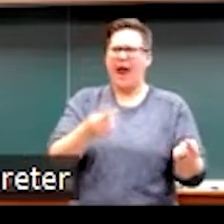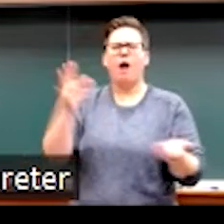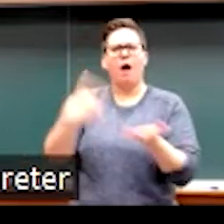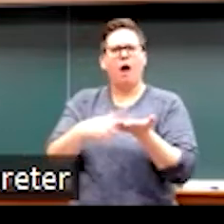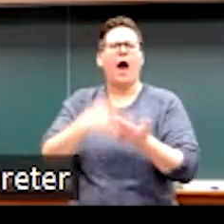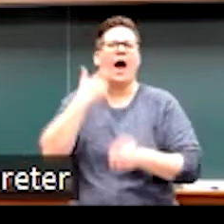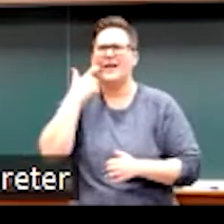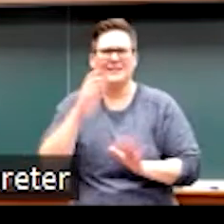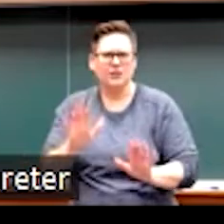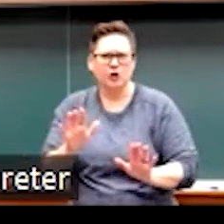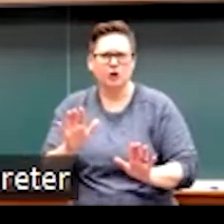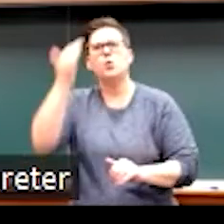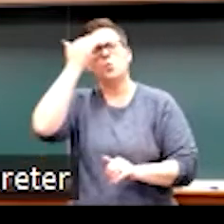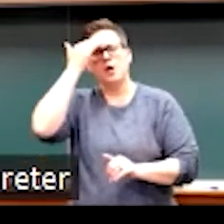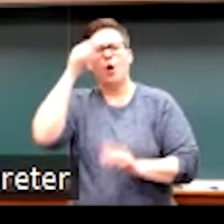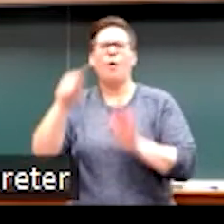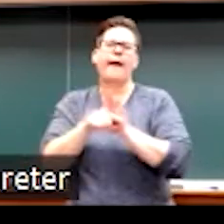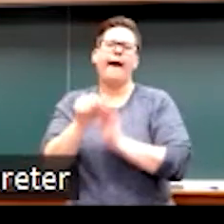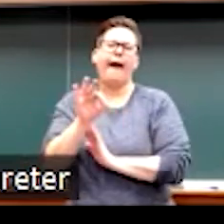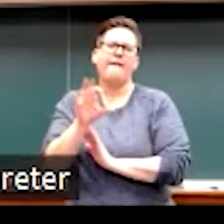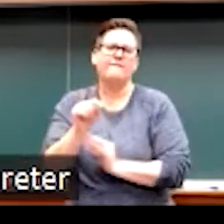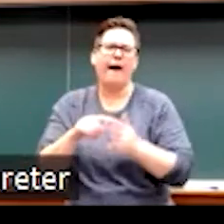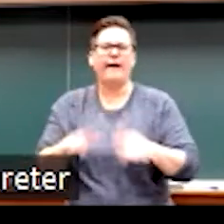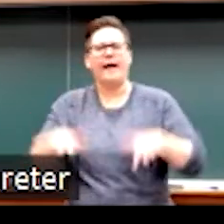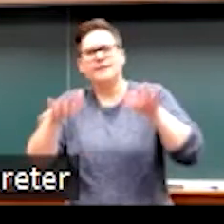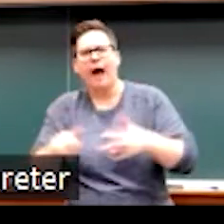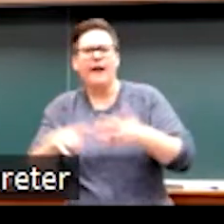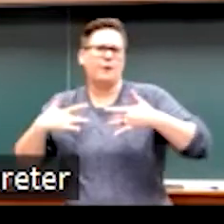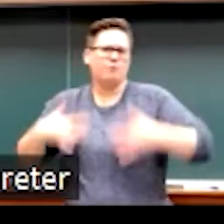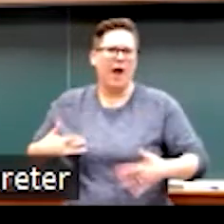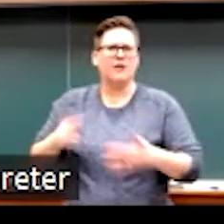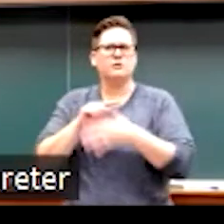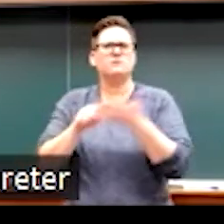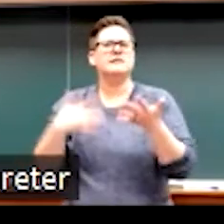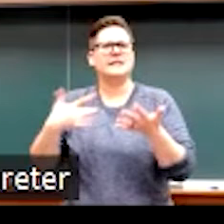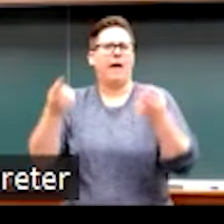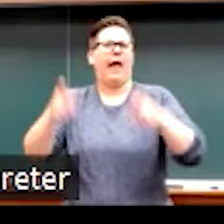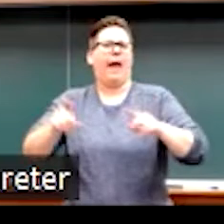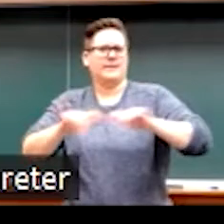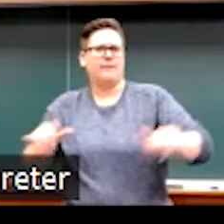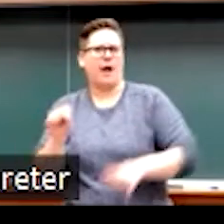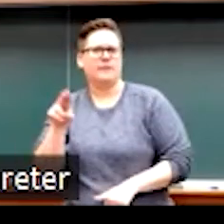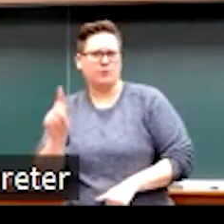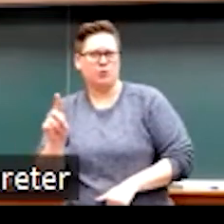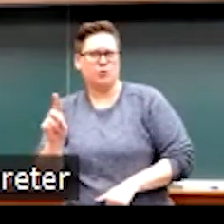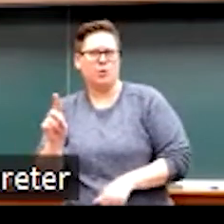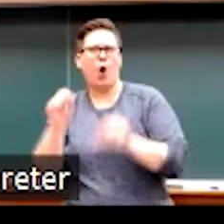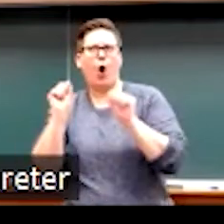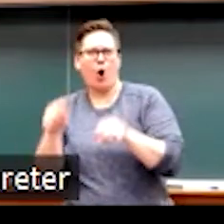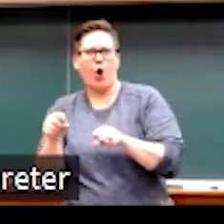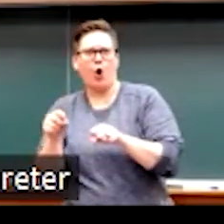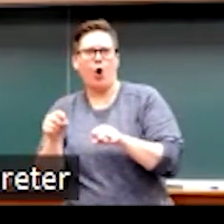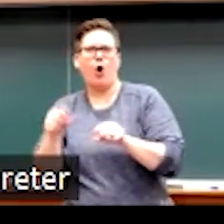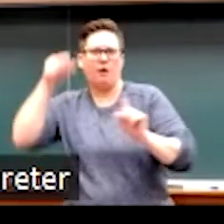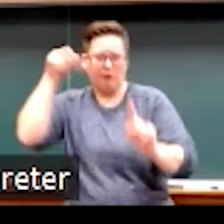addiction standpoint? And we know that negative affect, anxiety, depression, things that are comorbid with substance use can also motivate